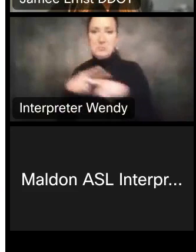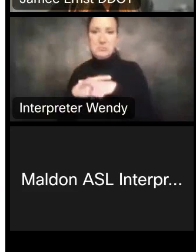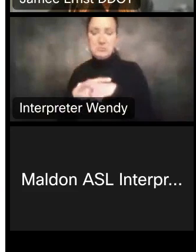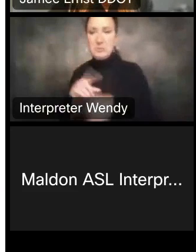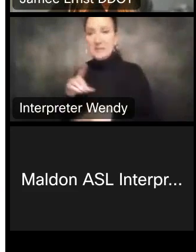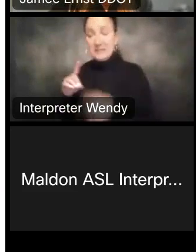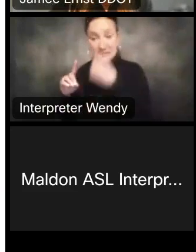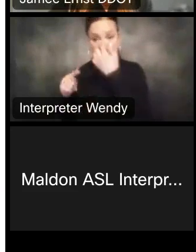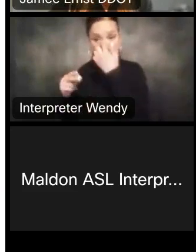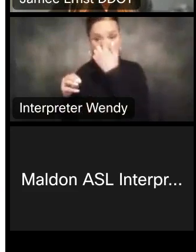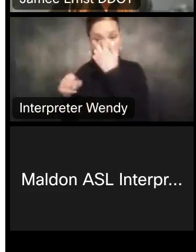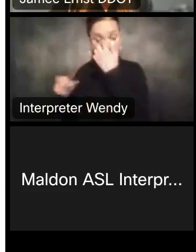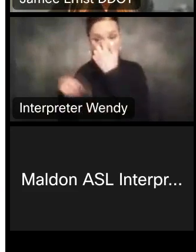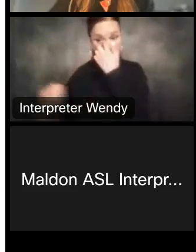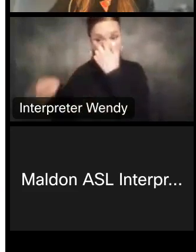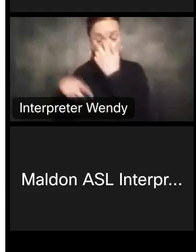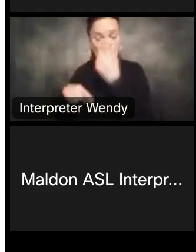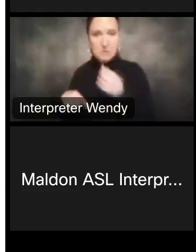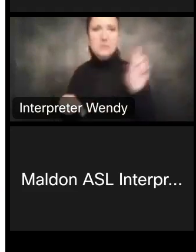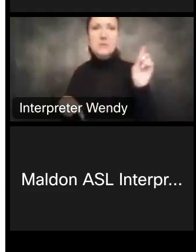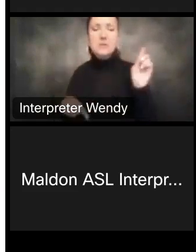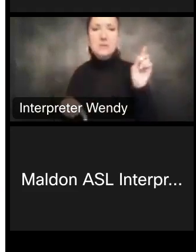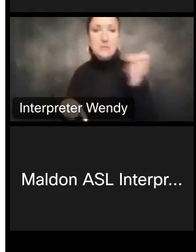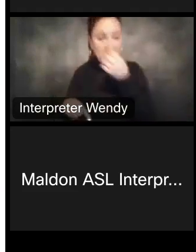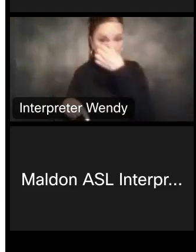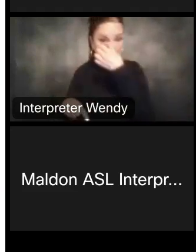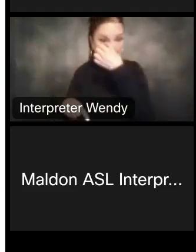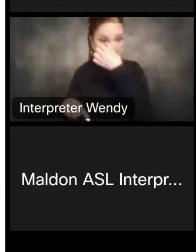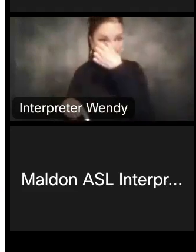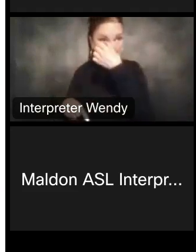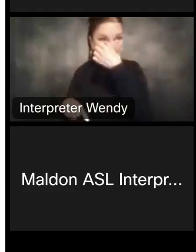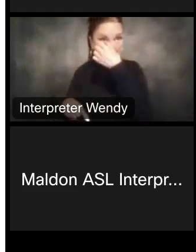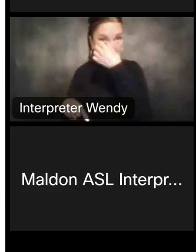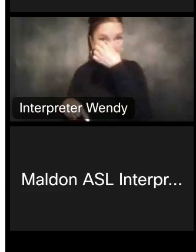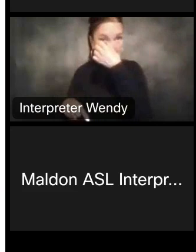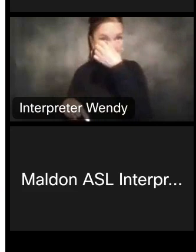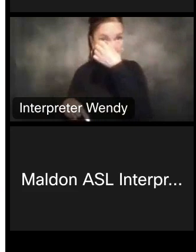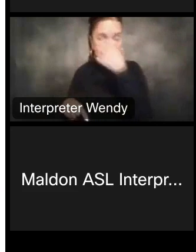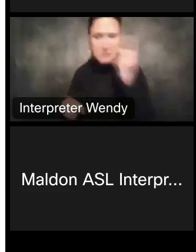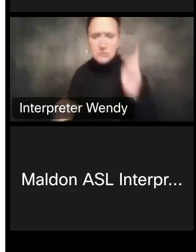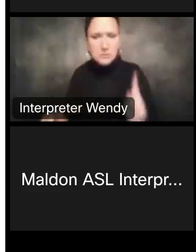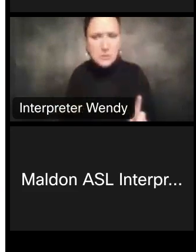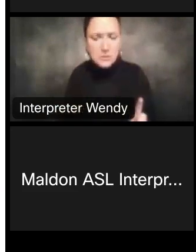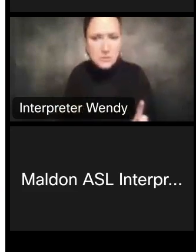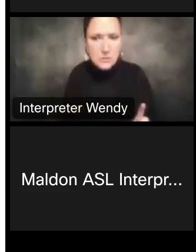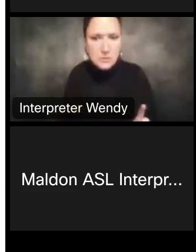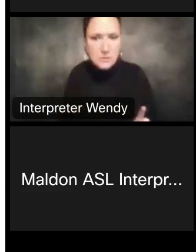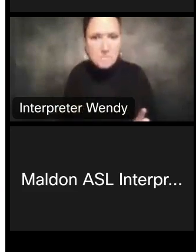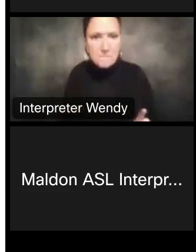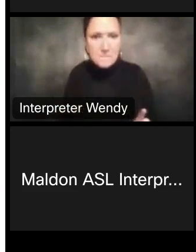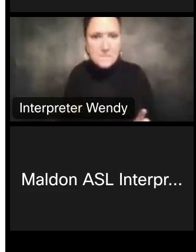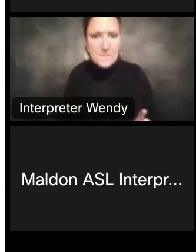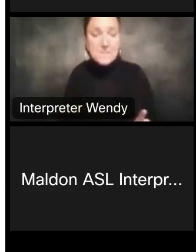Circle construction, but. Hey, Jamie, this is Ed. Go ahead, Let me Ed, yeah. try to answer that a little bit for you. We